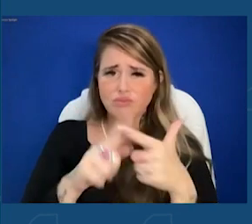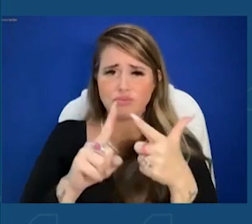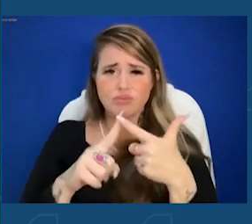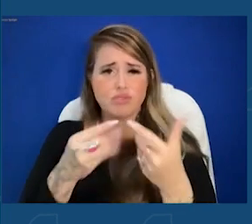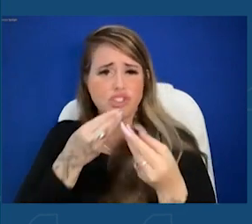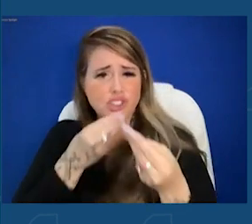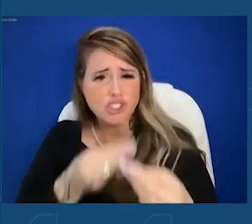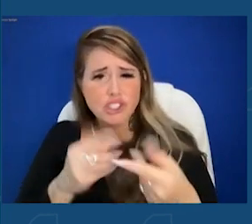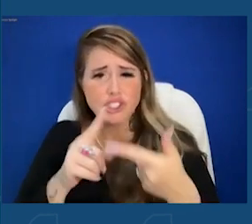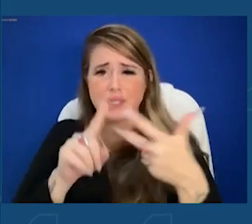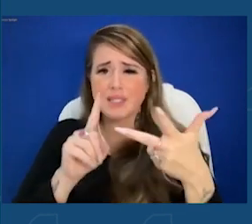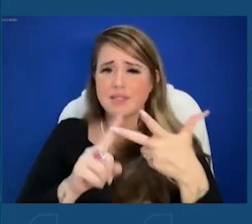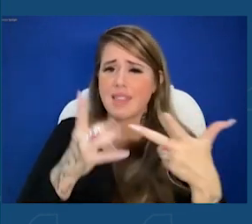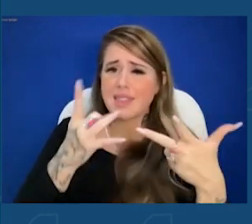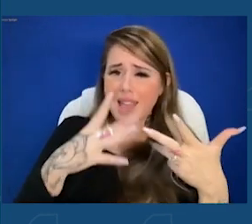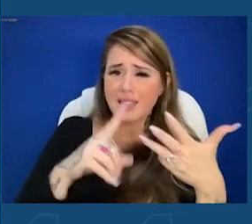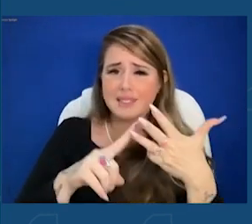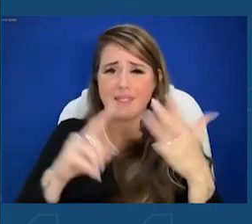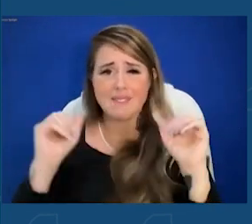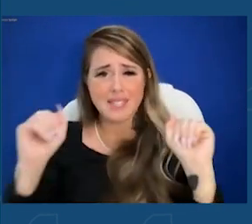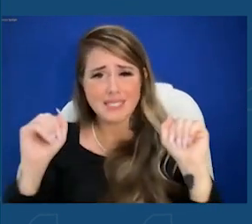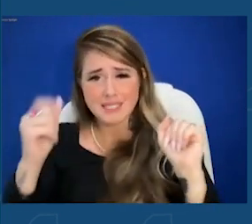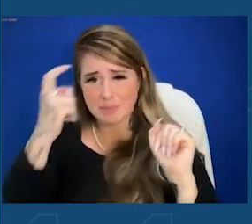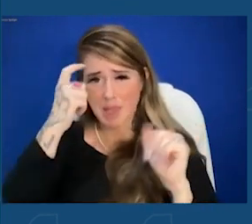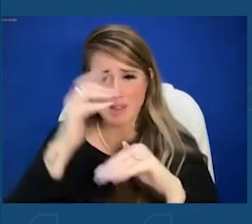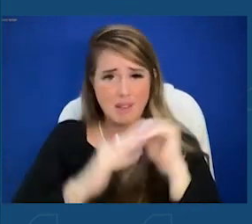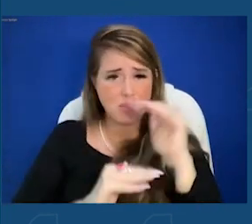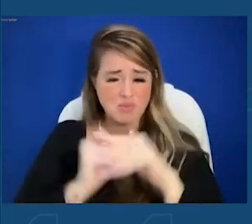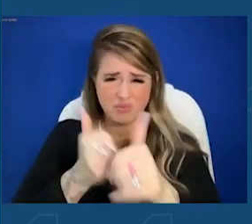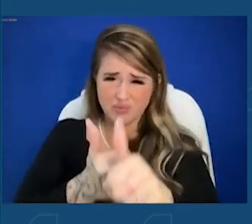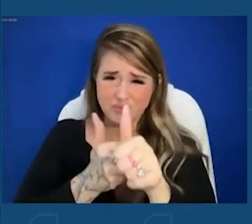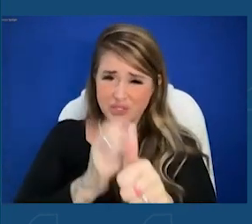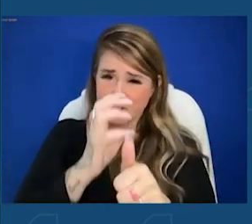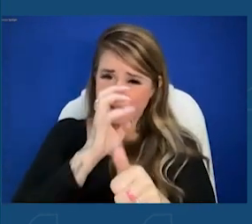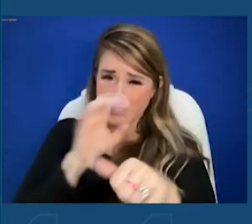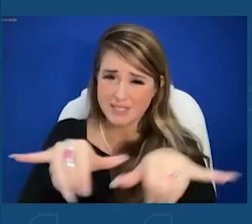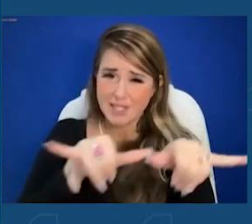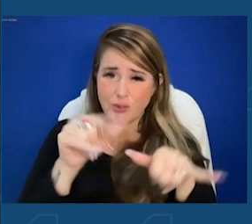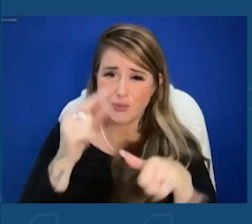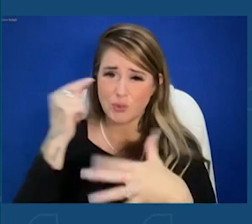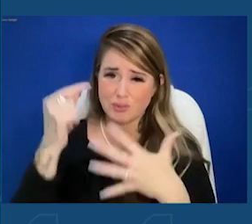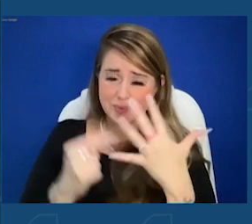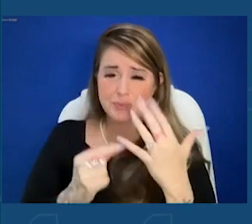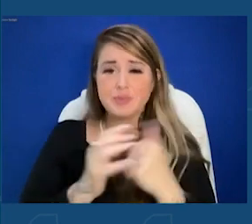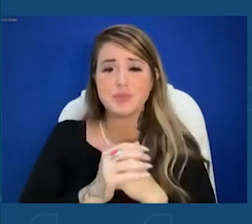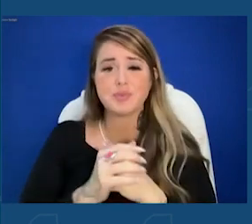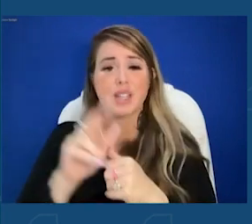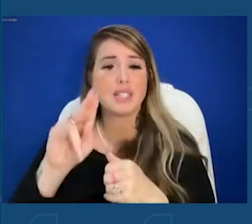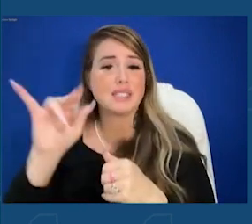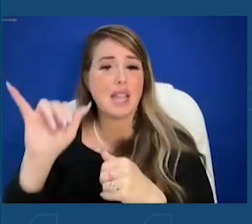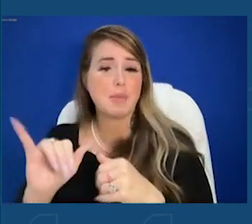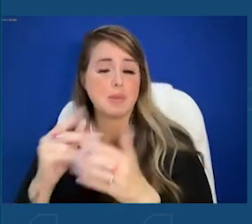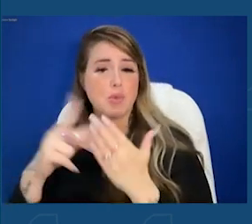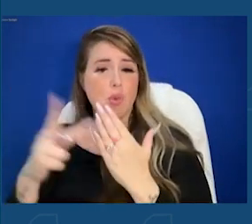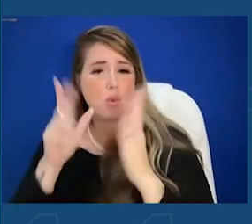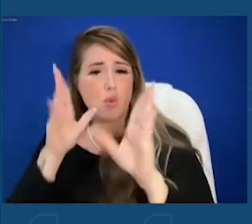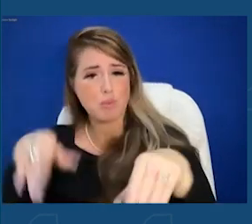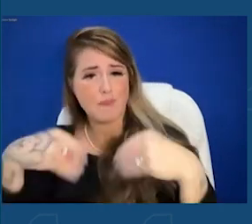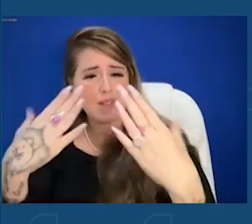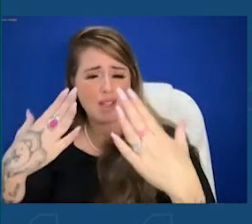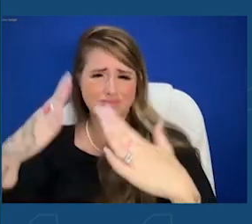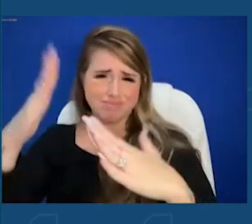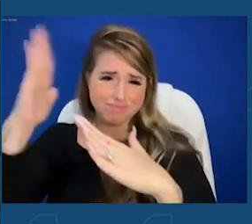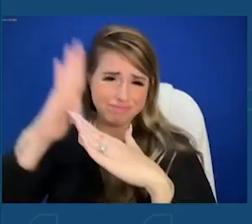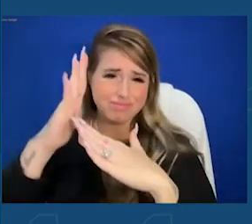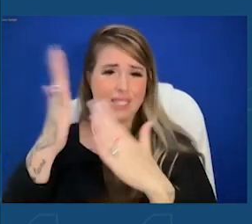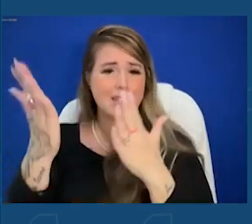light, fitness, mind, and comfort. All programs at Nappi will provide the highest level of expert care, often